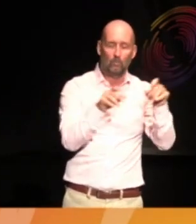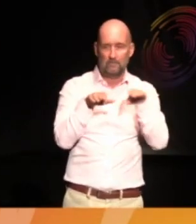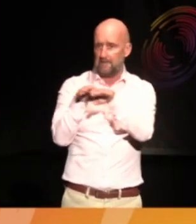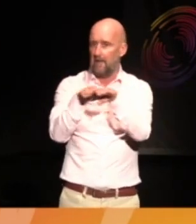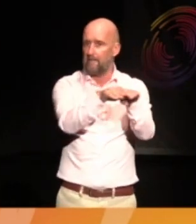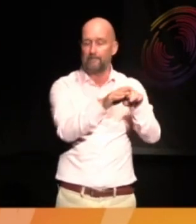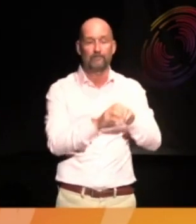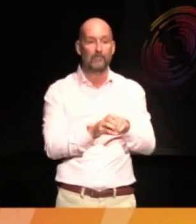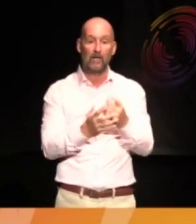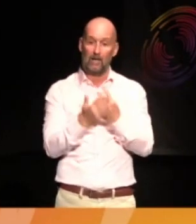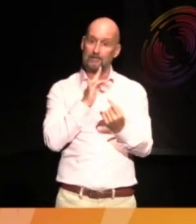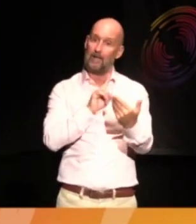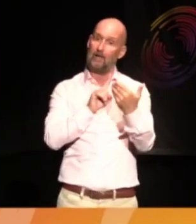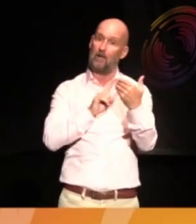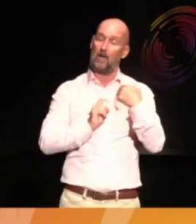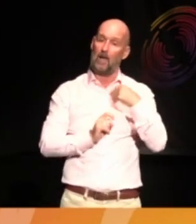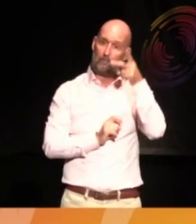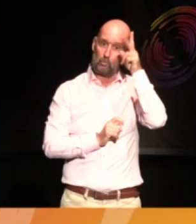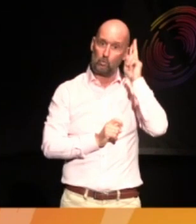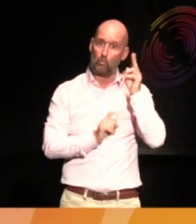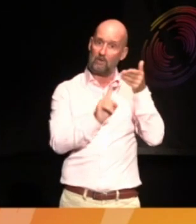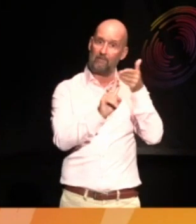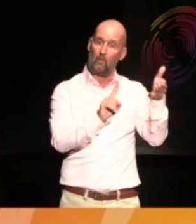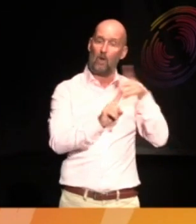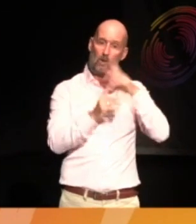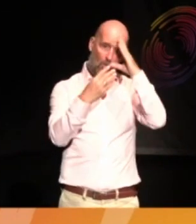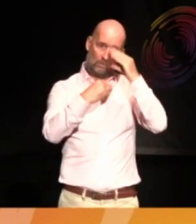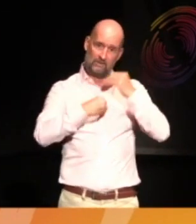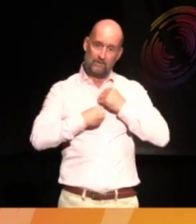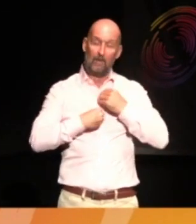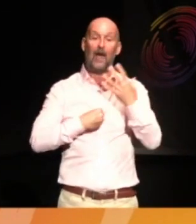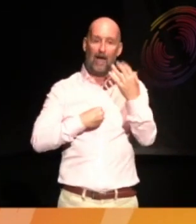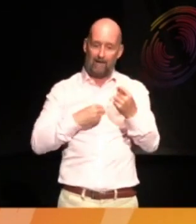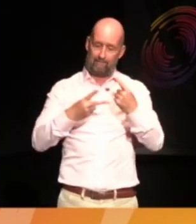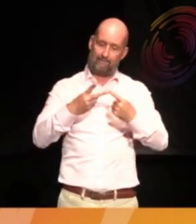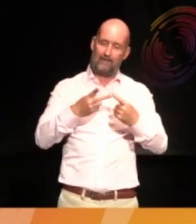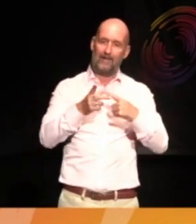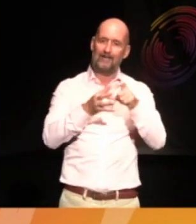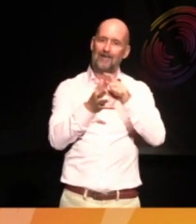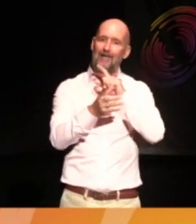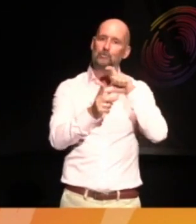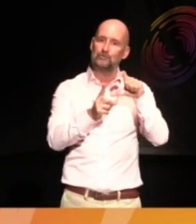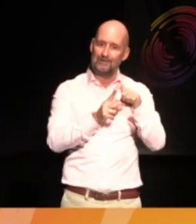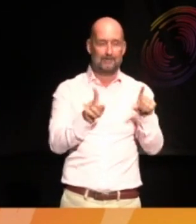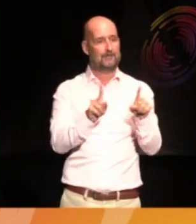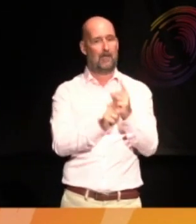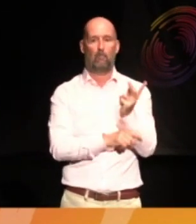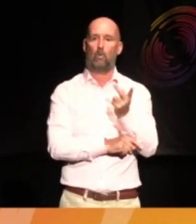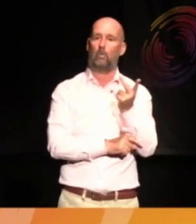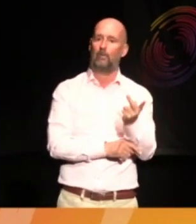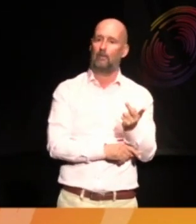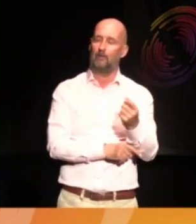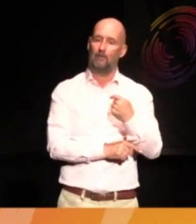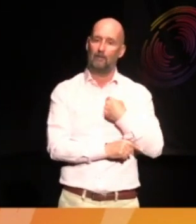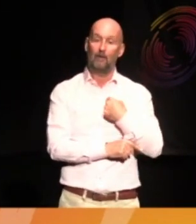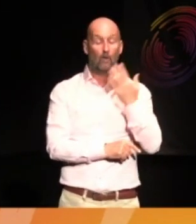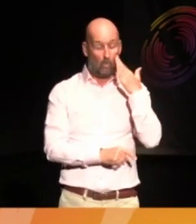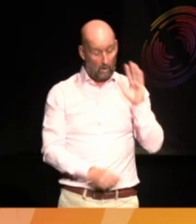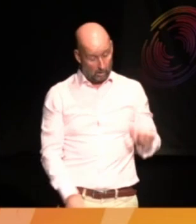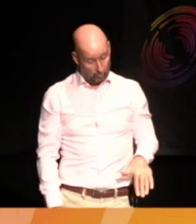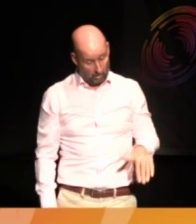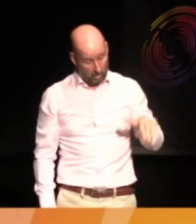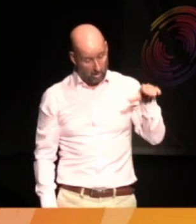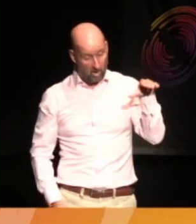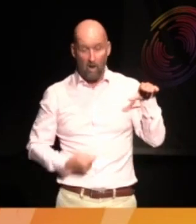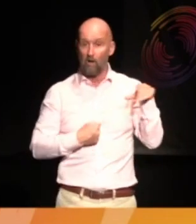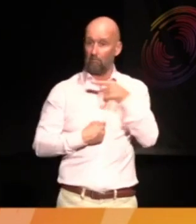myself identify as neurodivergent, being on the autism spectrum and having ADHD. So for me, I suppose growing up with it, there was a